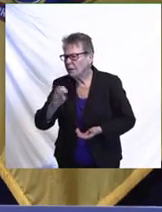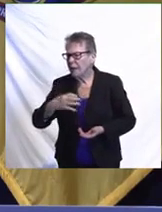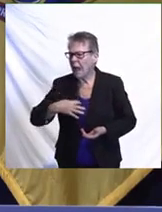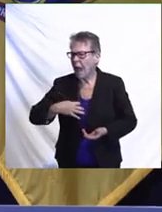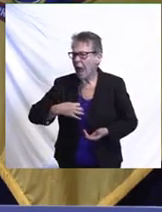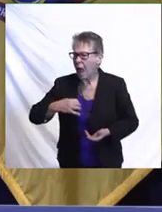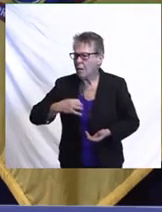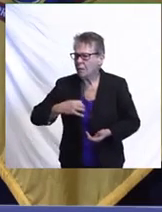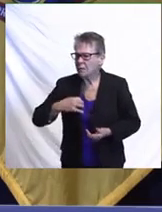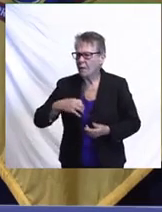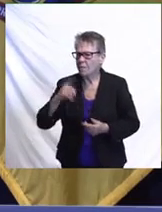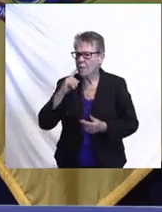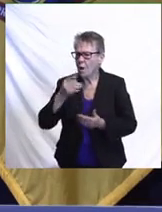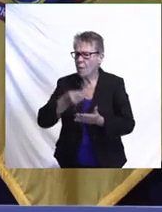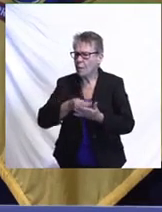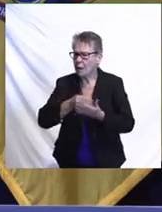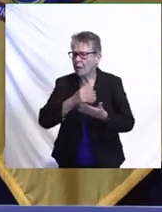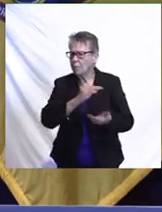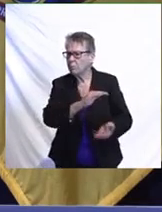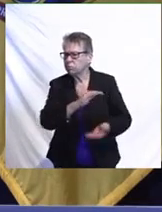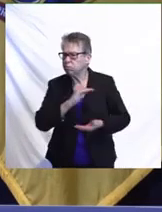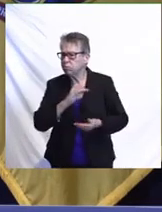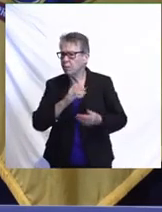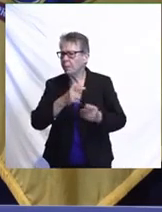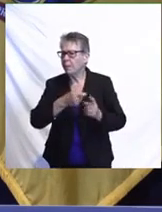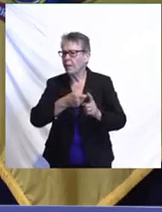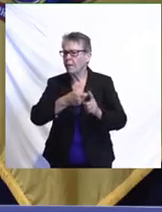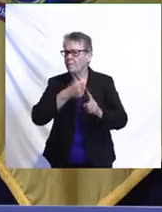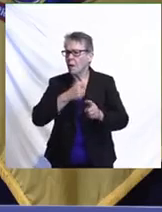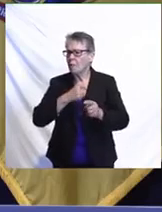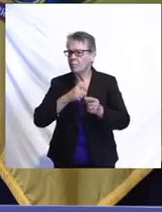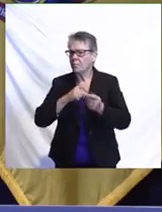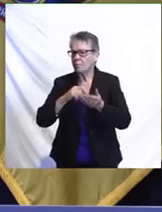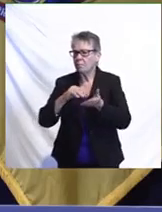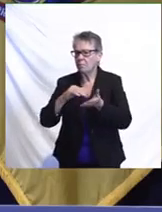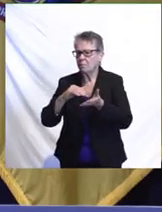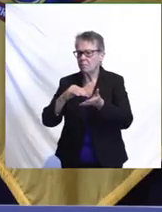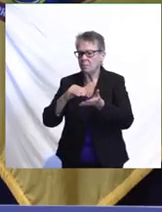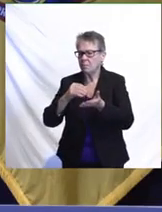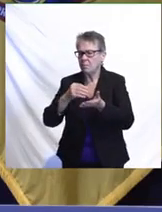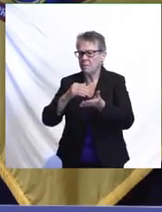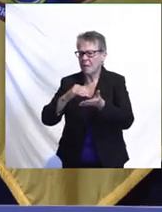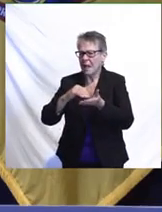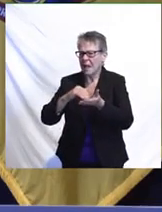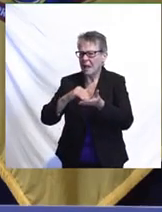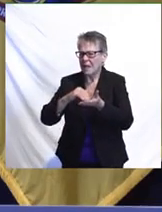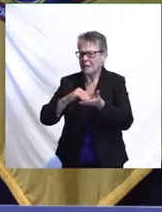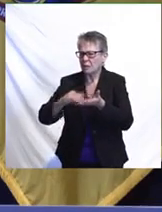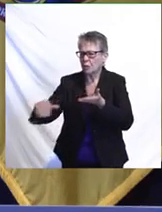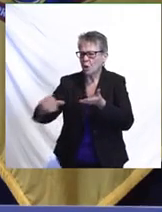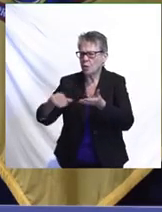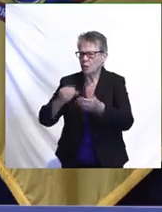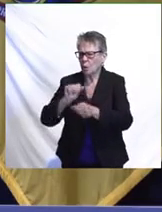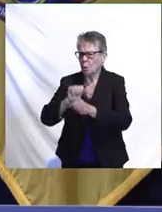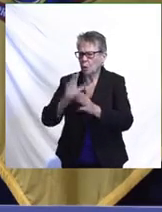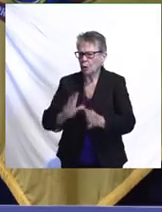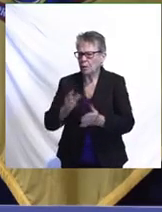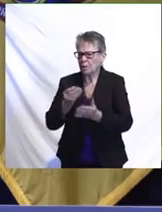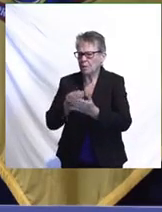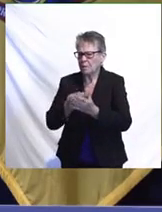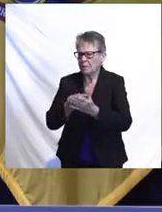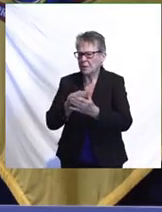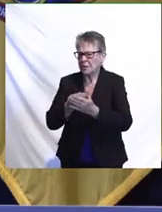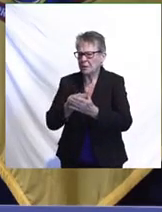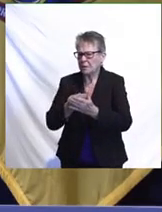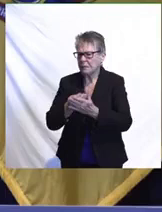Workers Fund have been accepted. Immigrant applicants report various technical problems and improper denials. Are